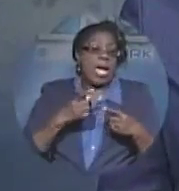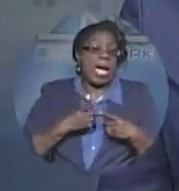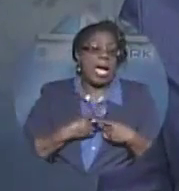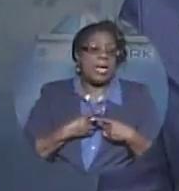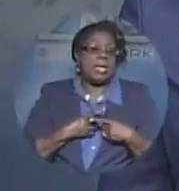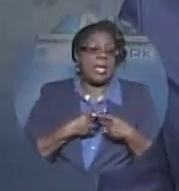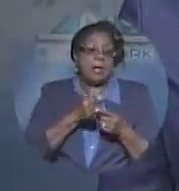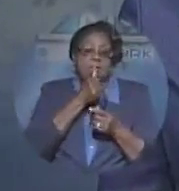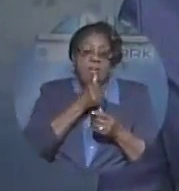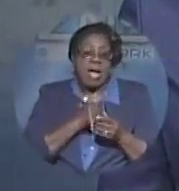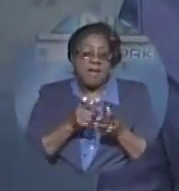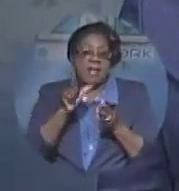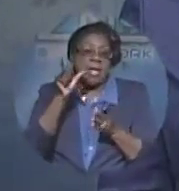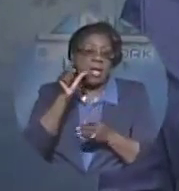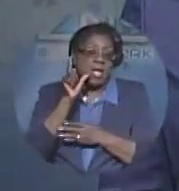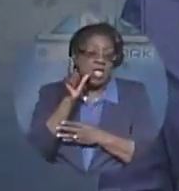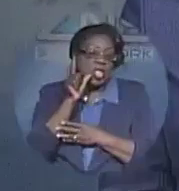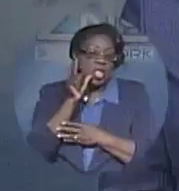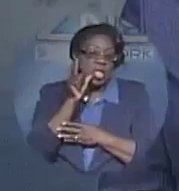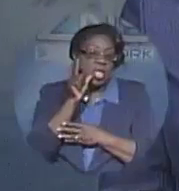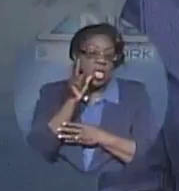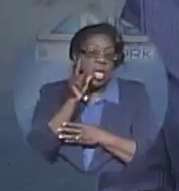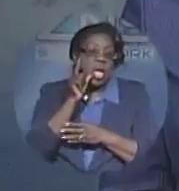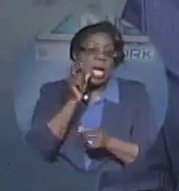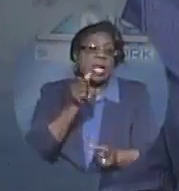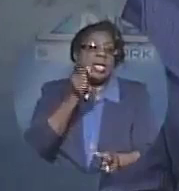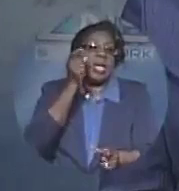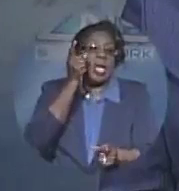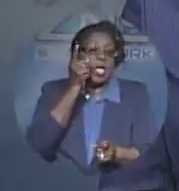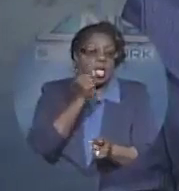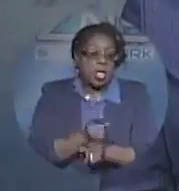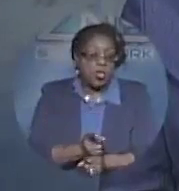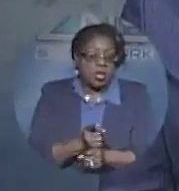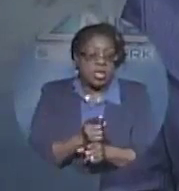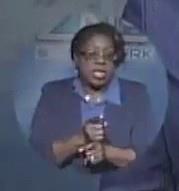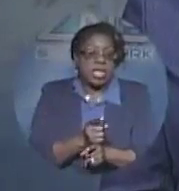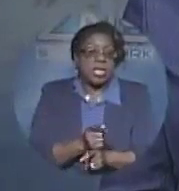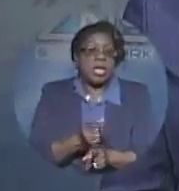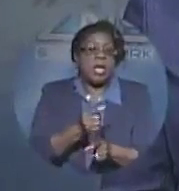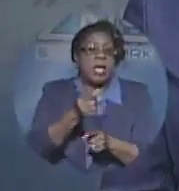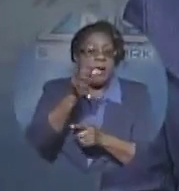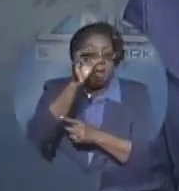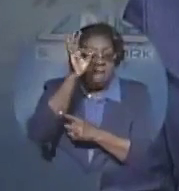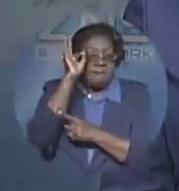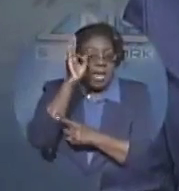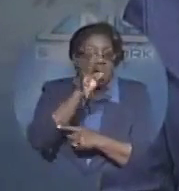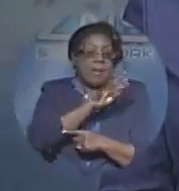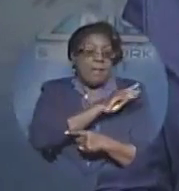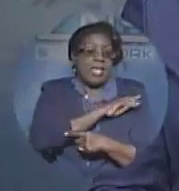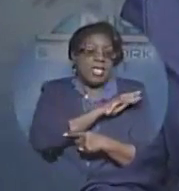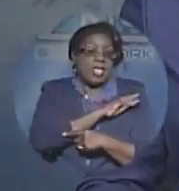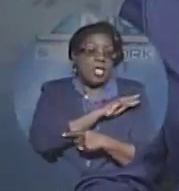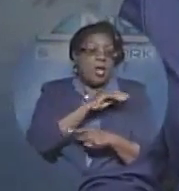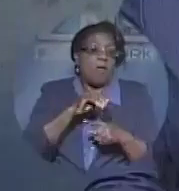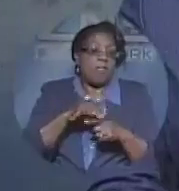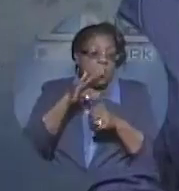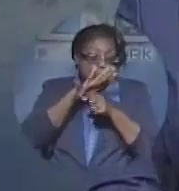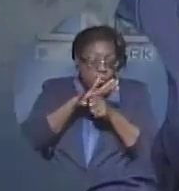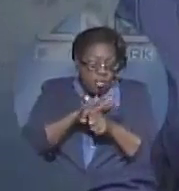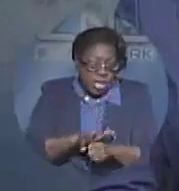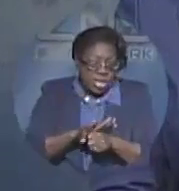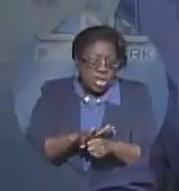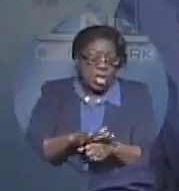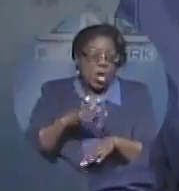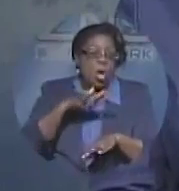U.S. Embassy's Consular Chief, accusing former Minister of Foreign Affairs Fred Mitchell of pressuring consular officers to issue